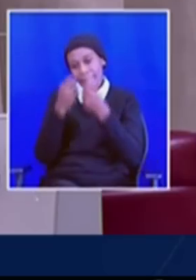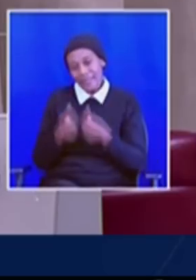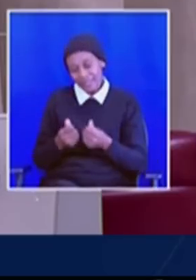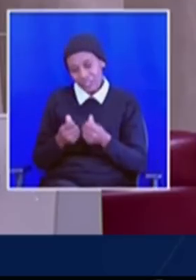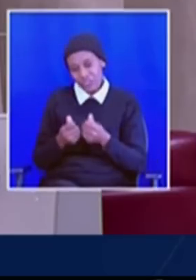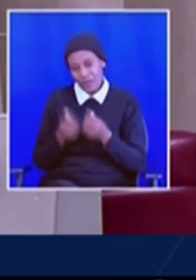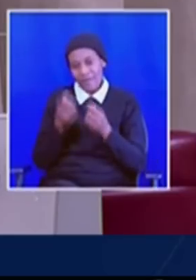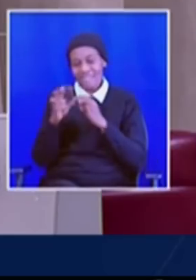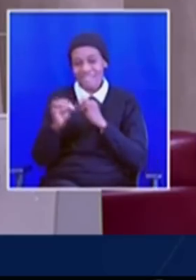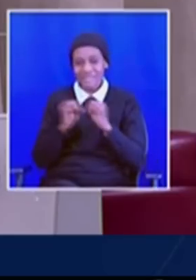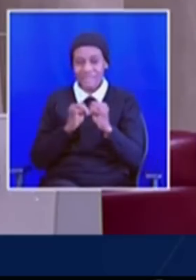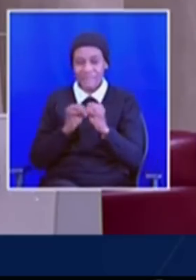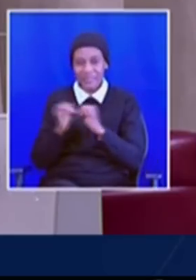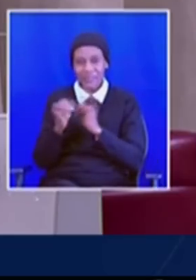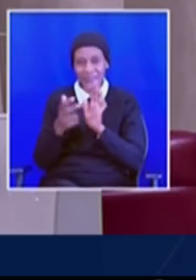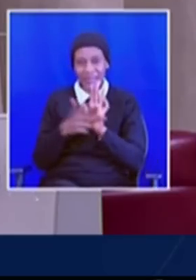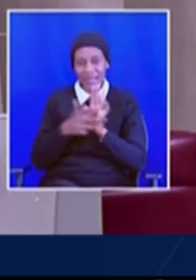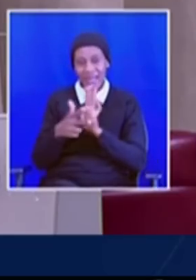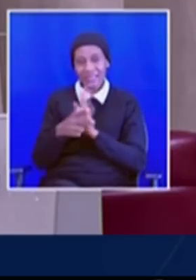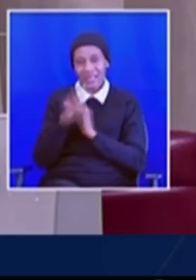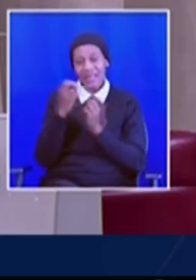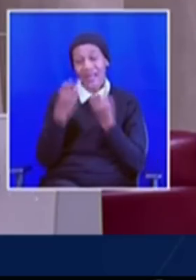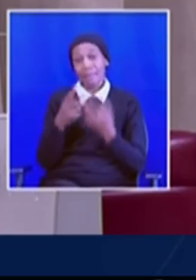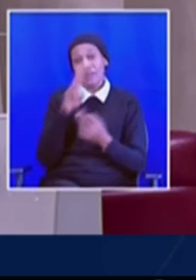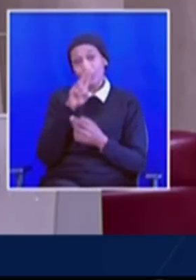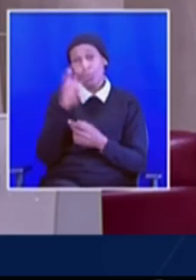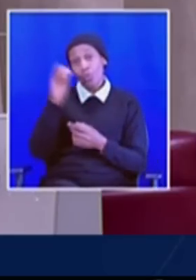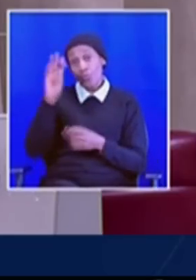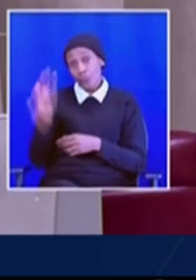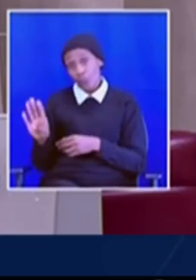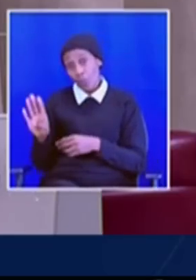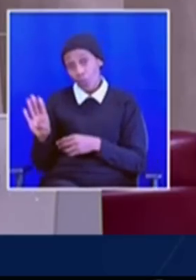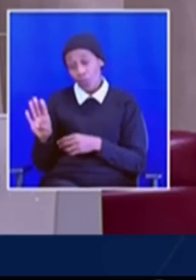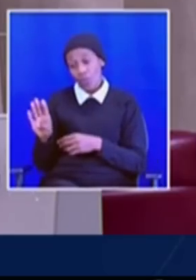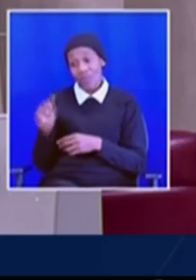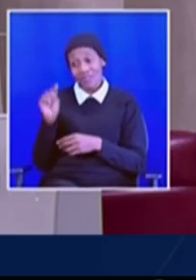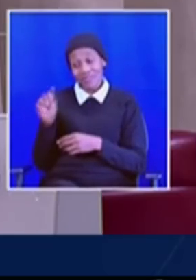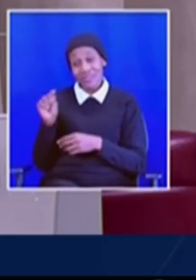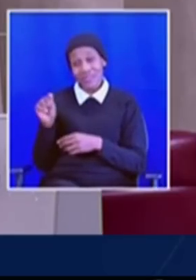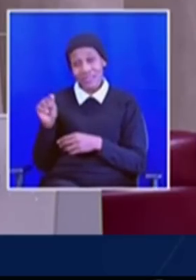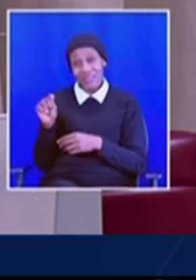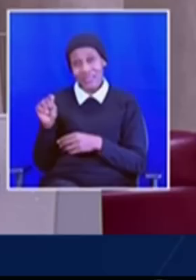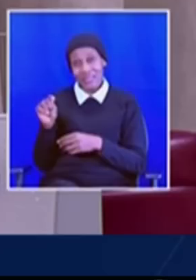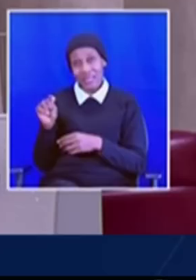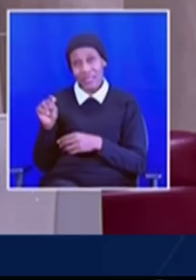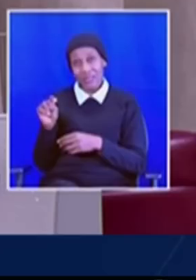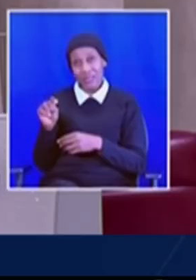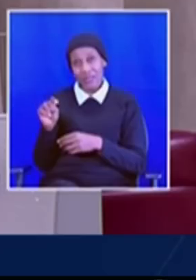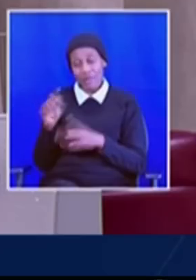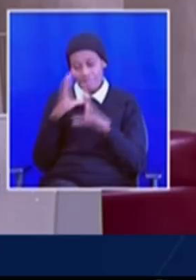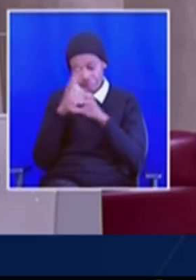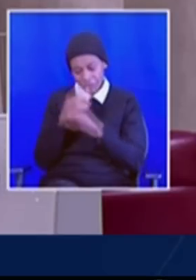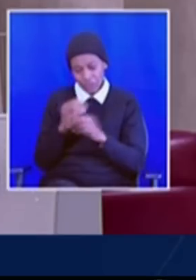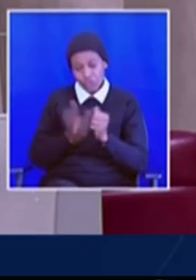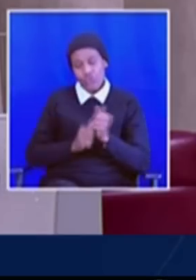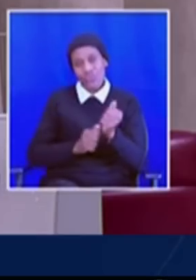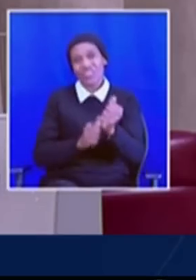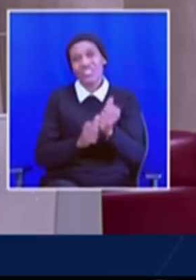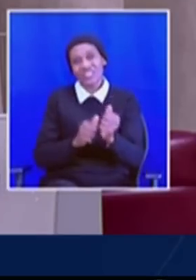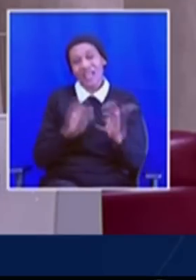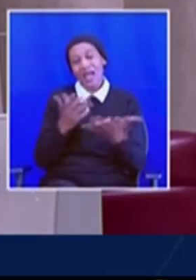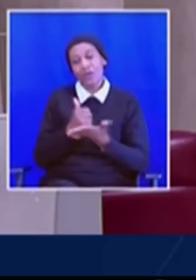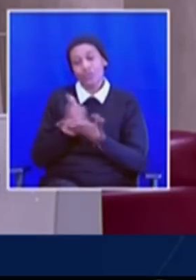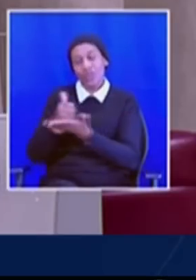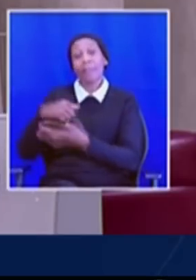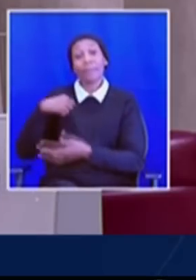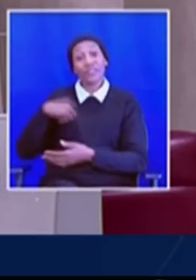Act Circular number 124, which deals with the relief strategy regarding a municipal debt owed